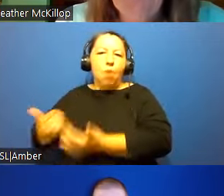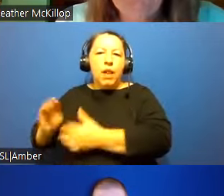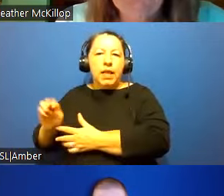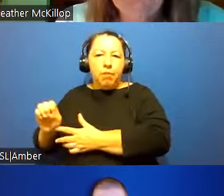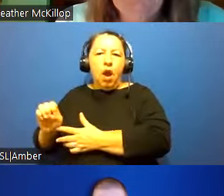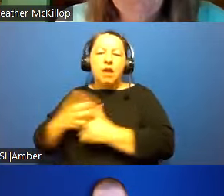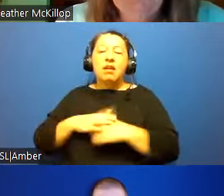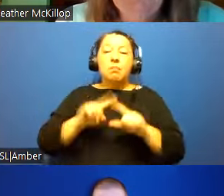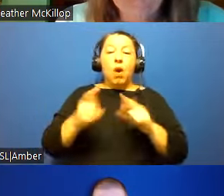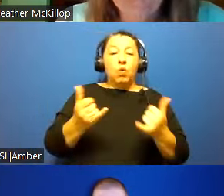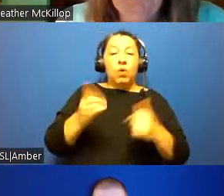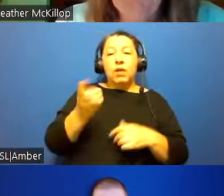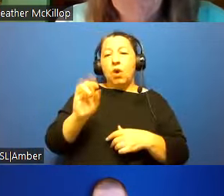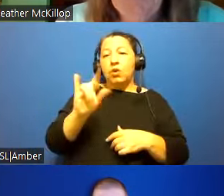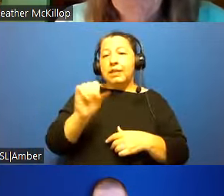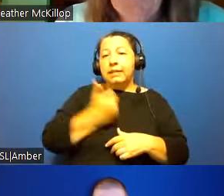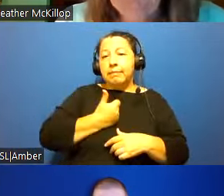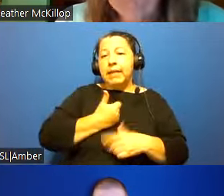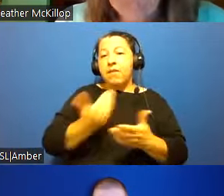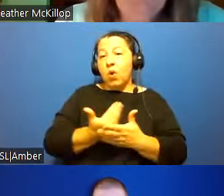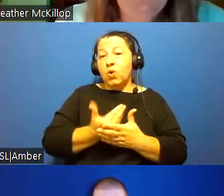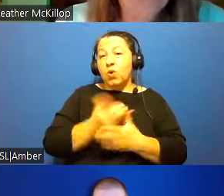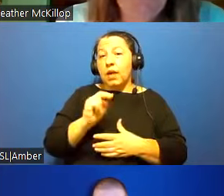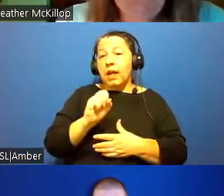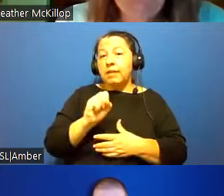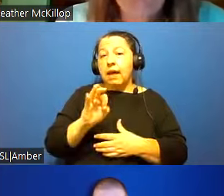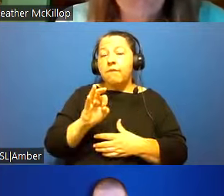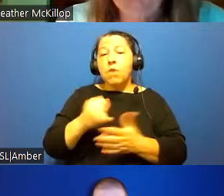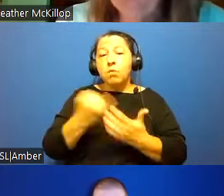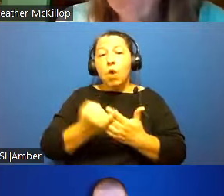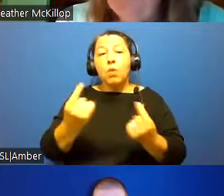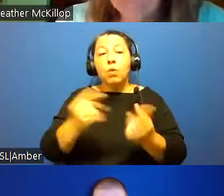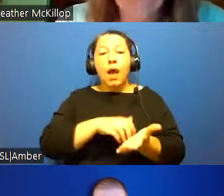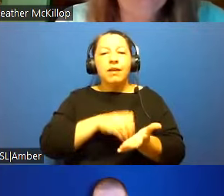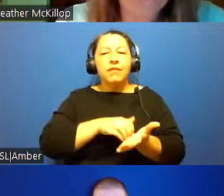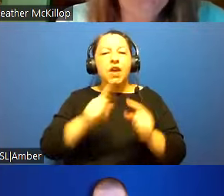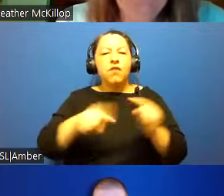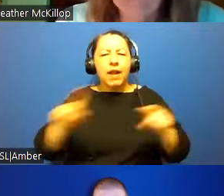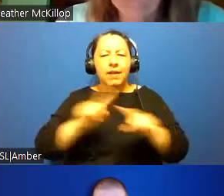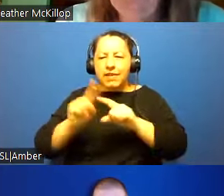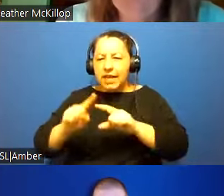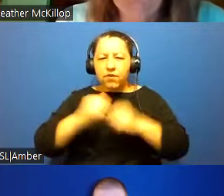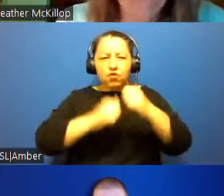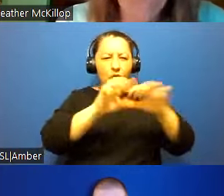NSF project, is excavating a variety of different structures to look